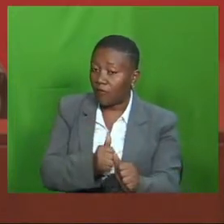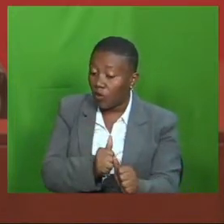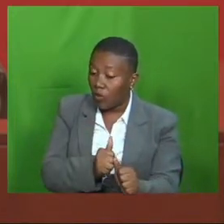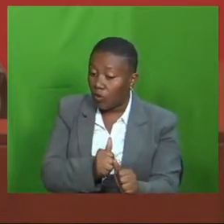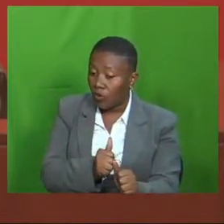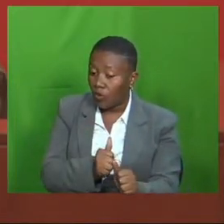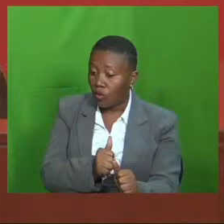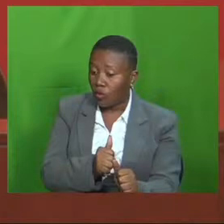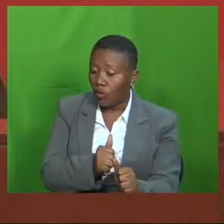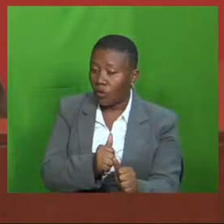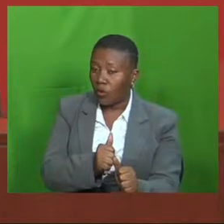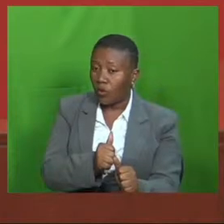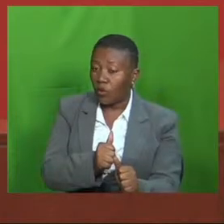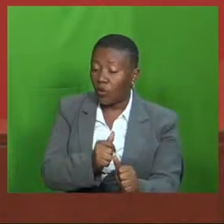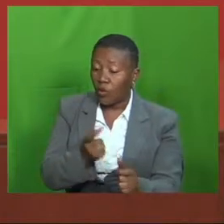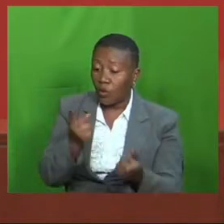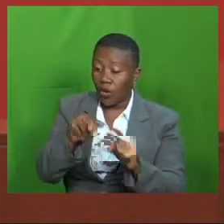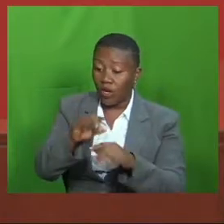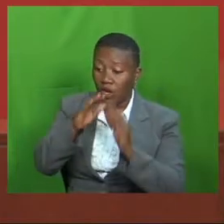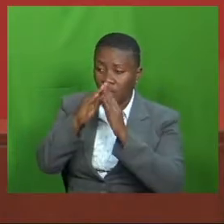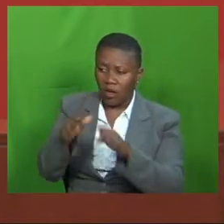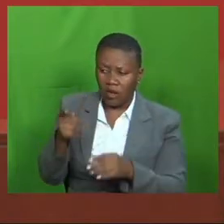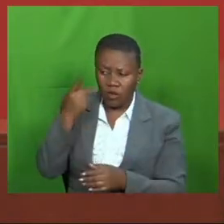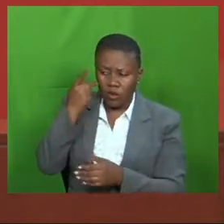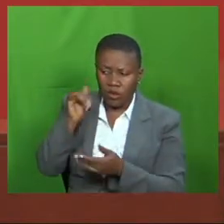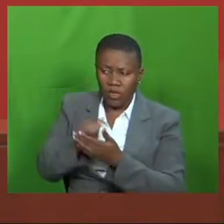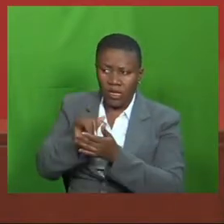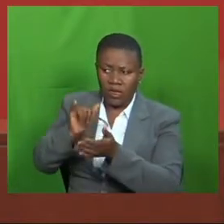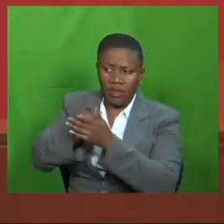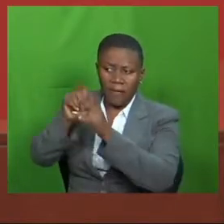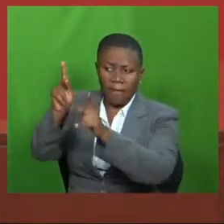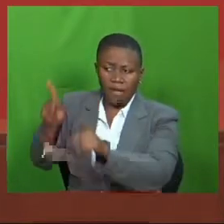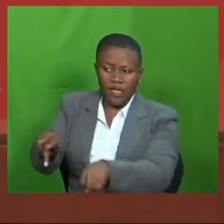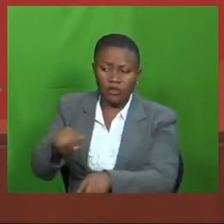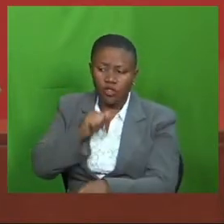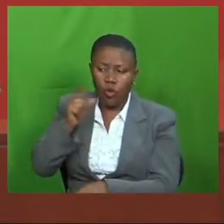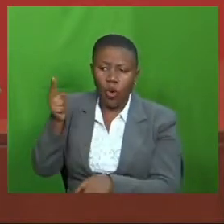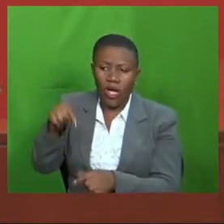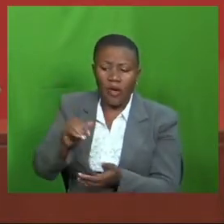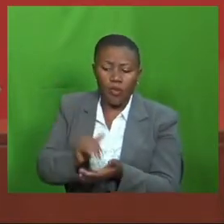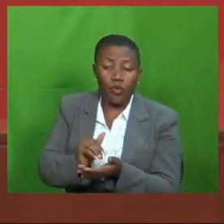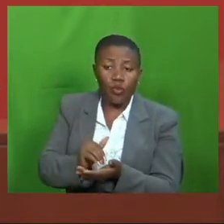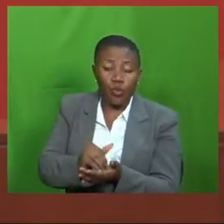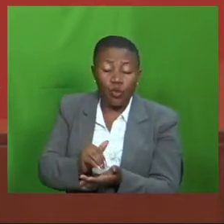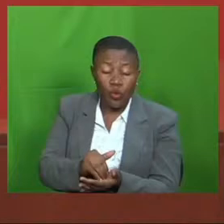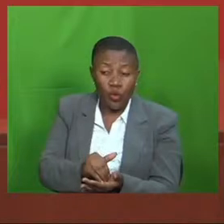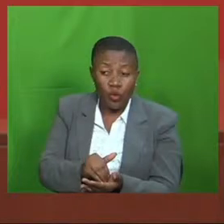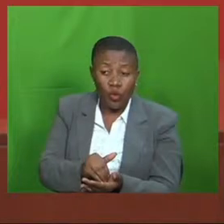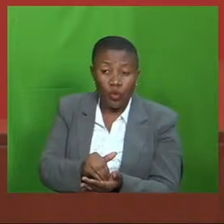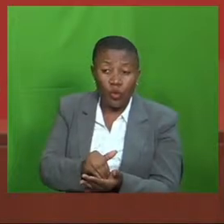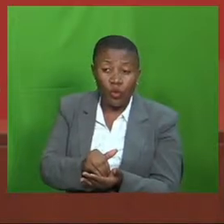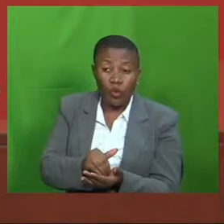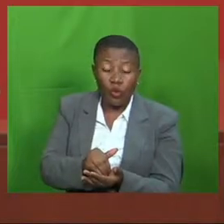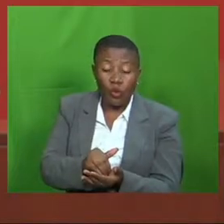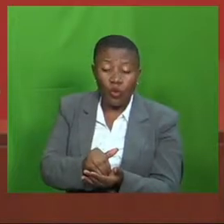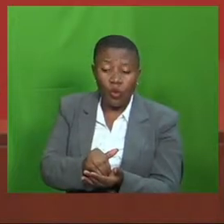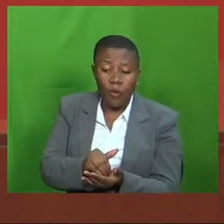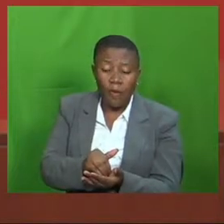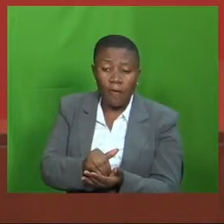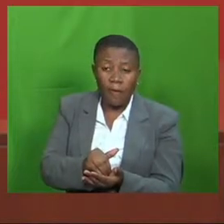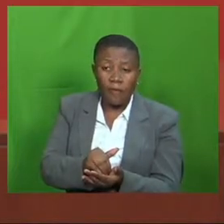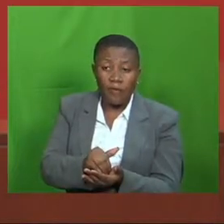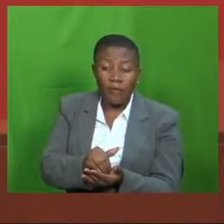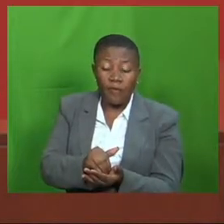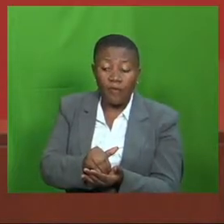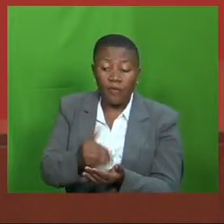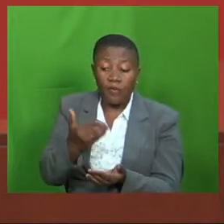of the House that a member had absented himself or herself from the sittings of Parliament in a manner